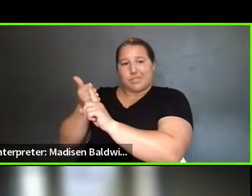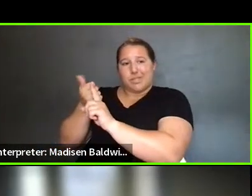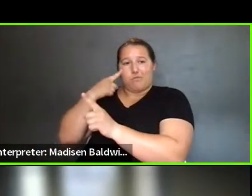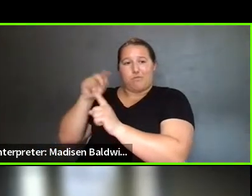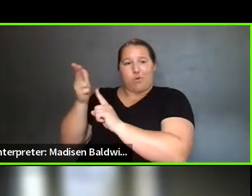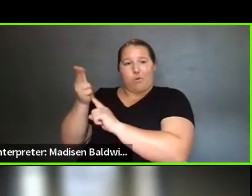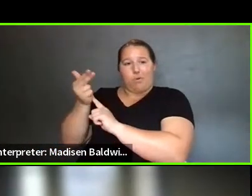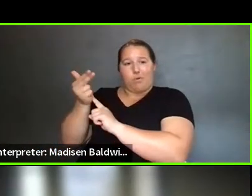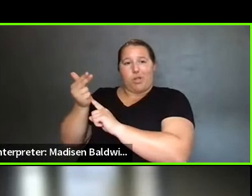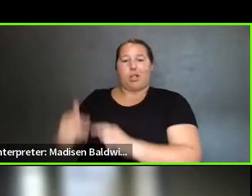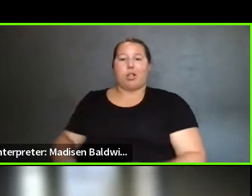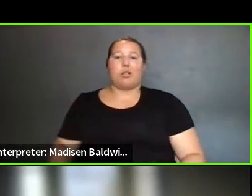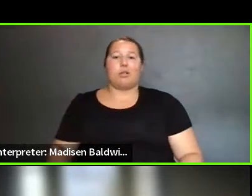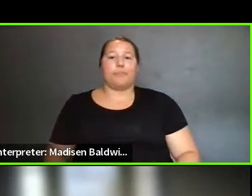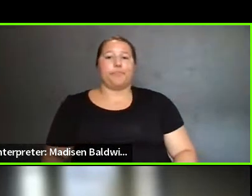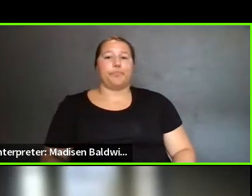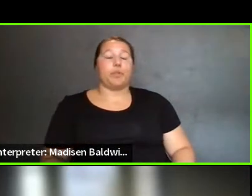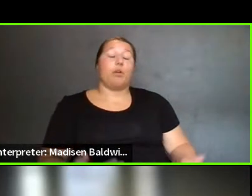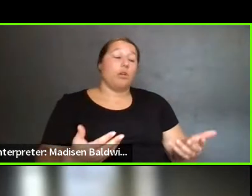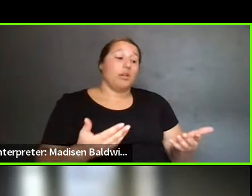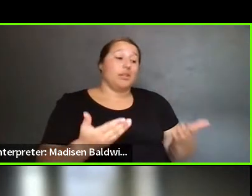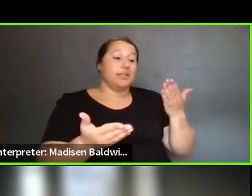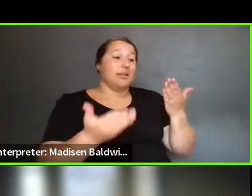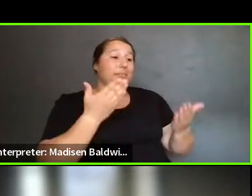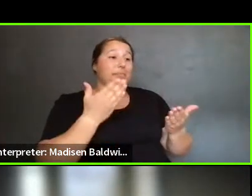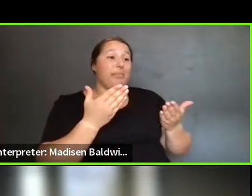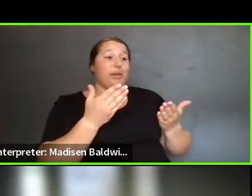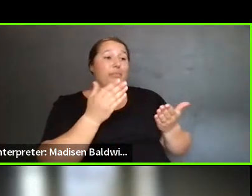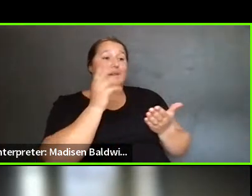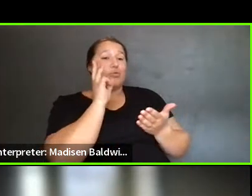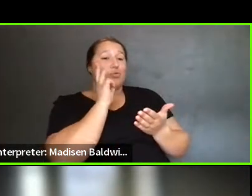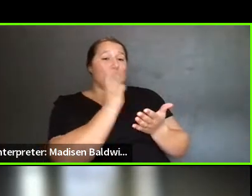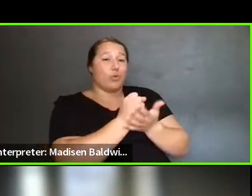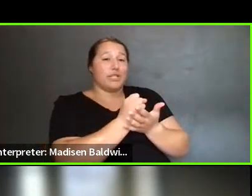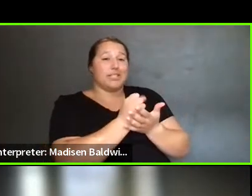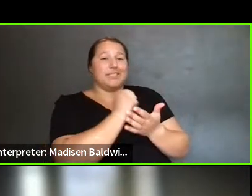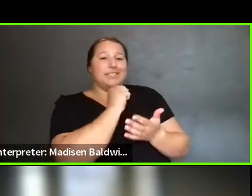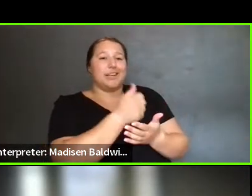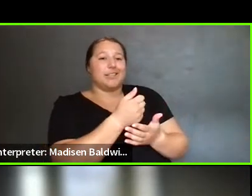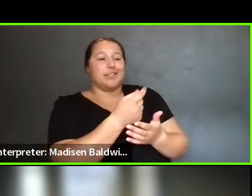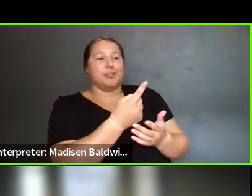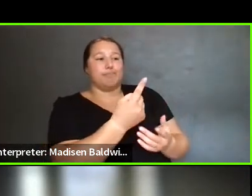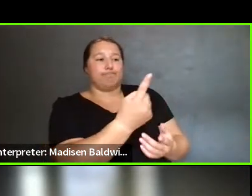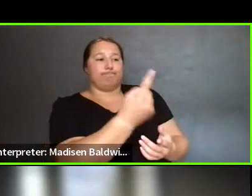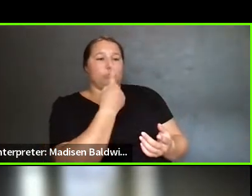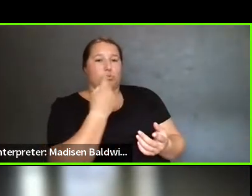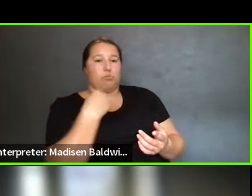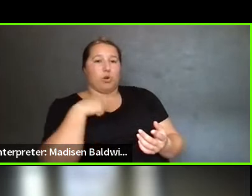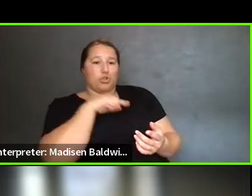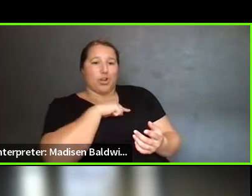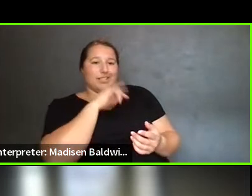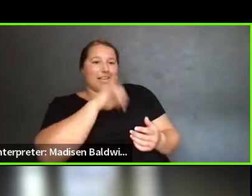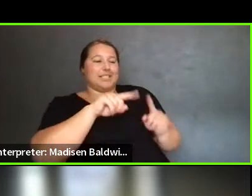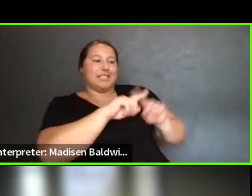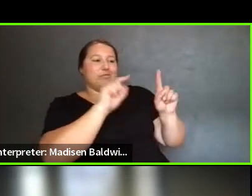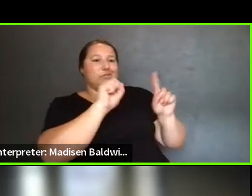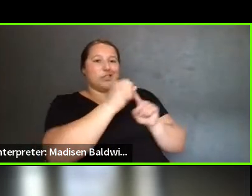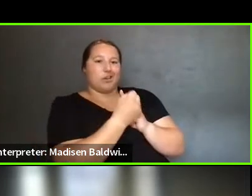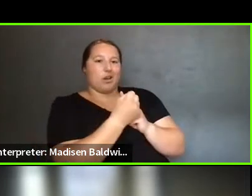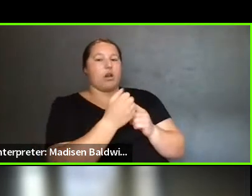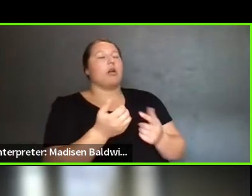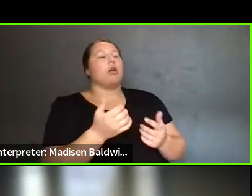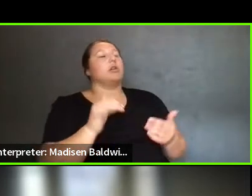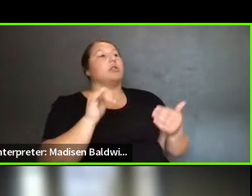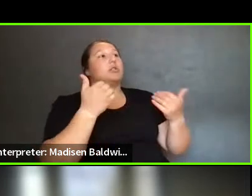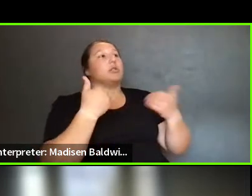may not necessarily come to us because that would be a different type of a scenario. But if there are safety issues, people